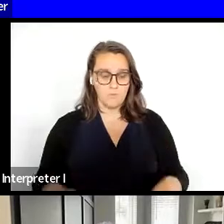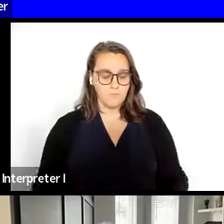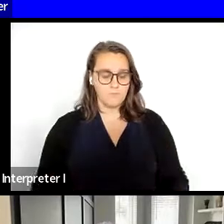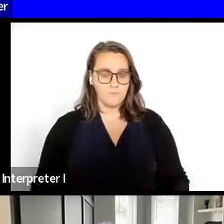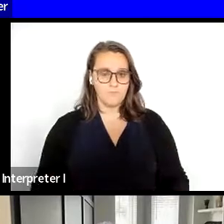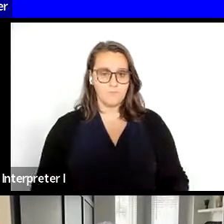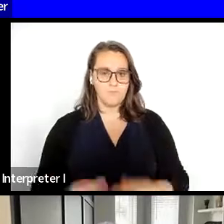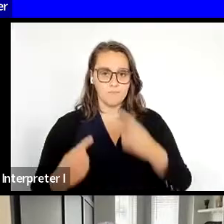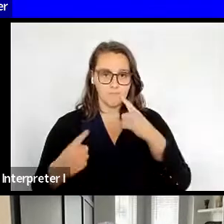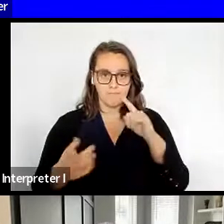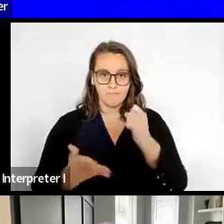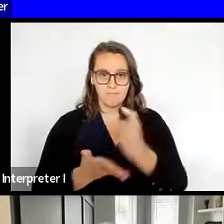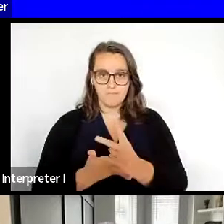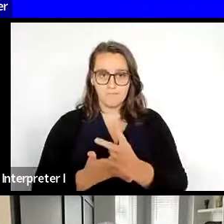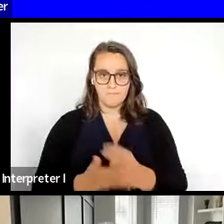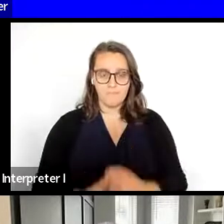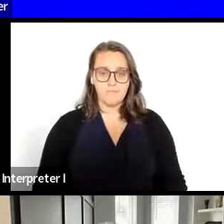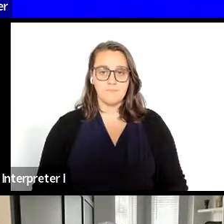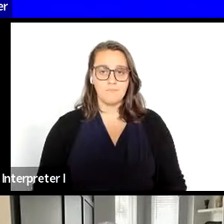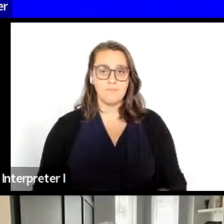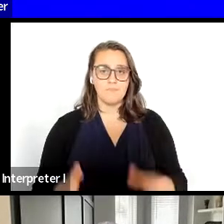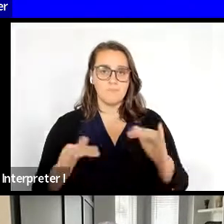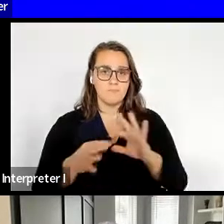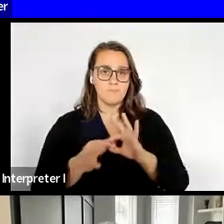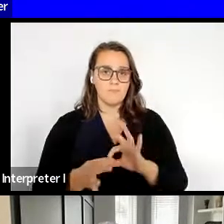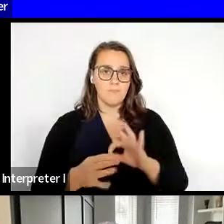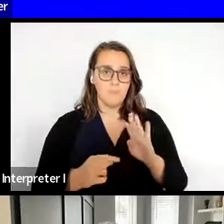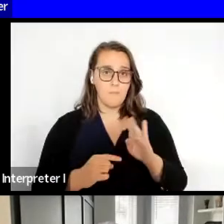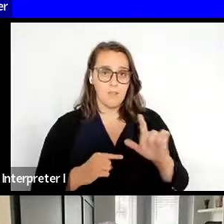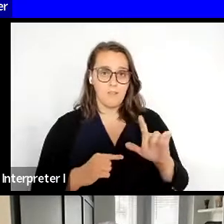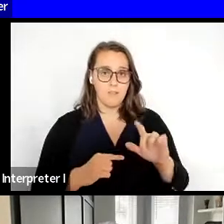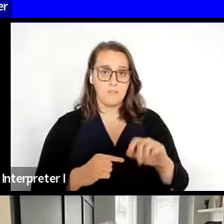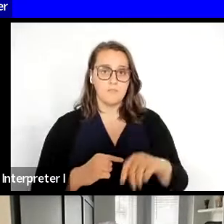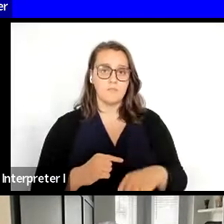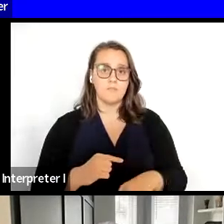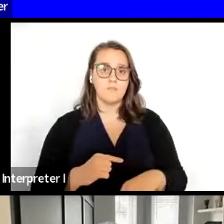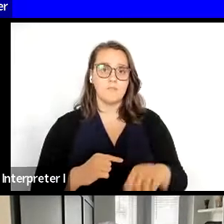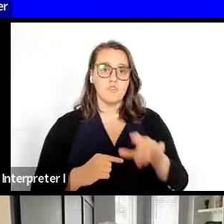The declaration is approved. We have the underlying bill, Bill